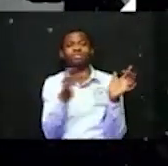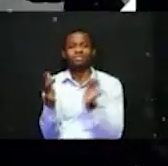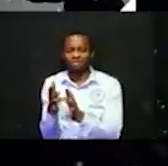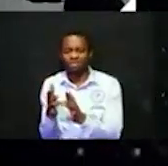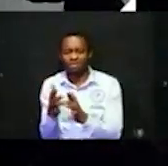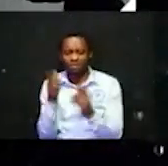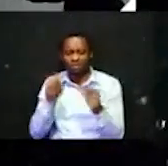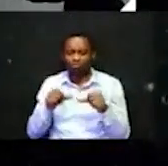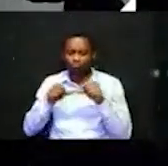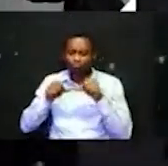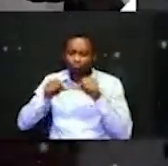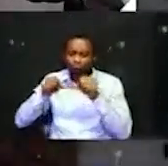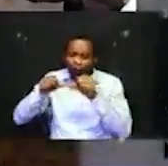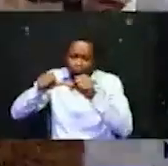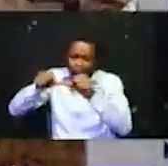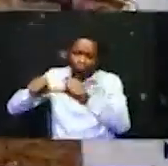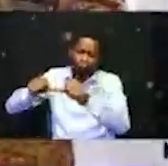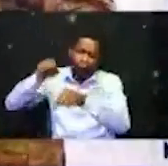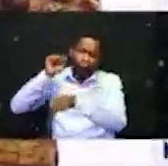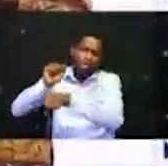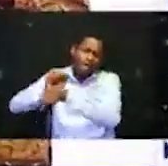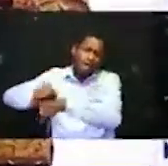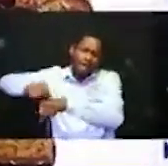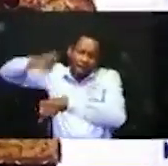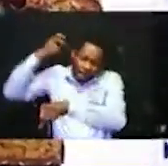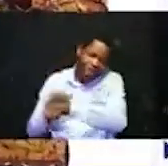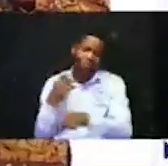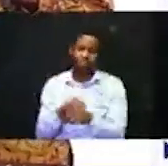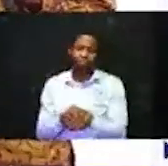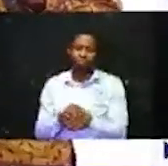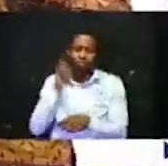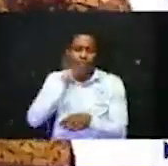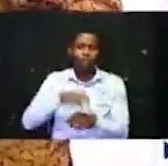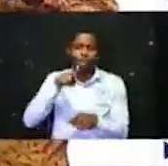extra mile. You have to make yourself nothing.